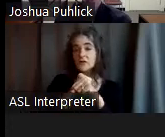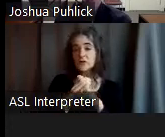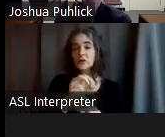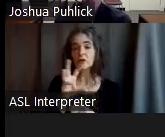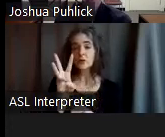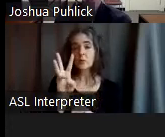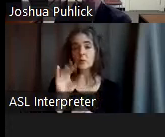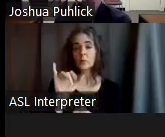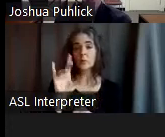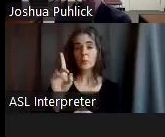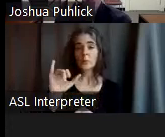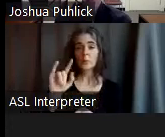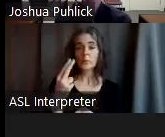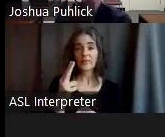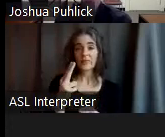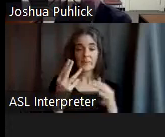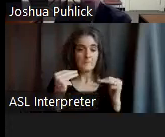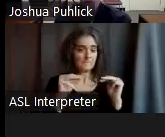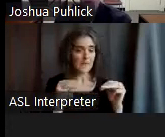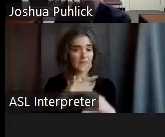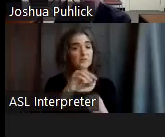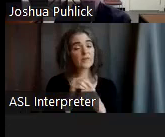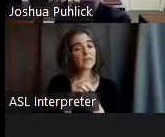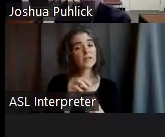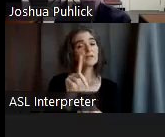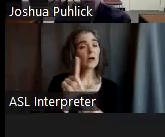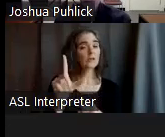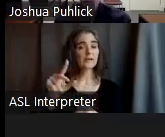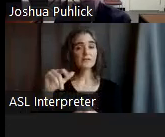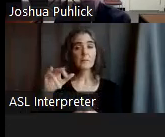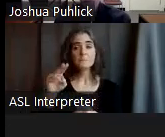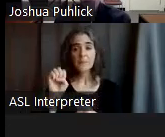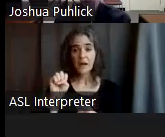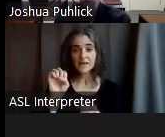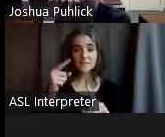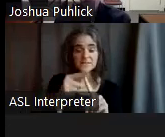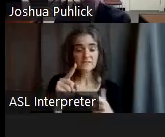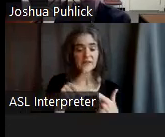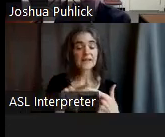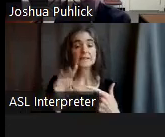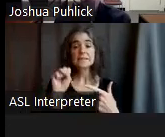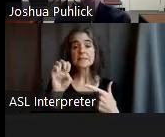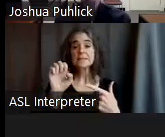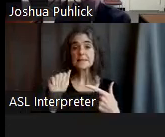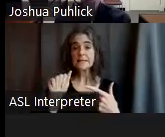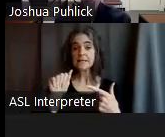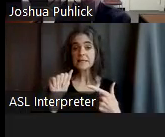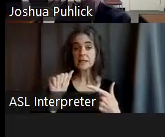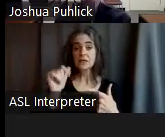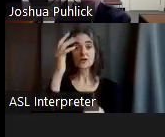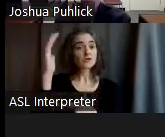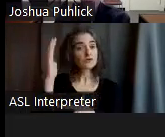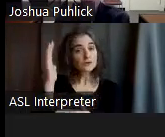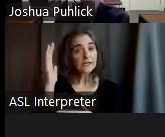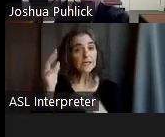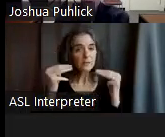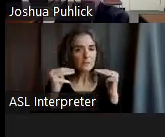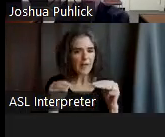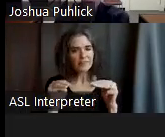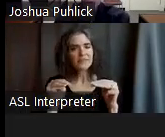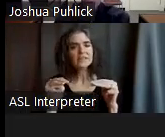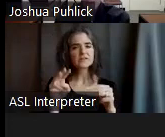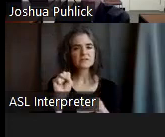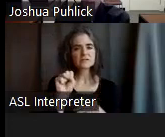are initiated in longleaf pine and seed tree methods. So silvicultural systems like